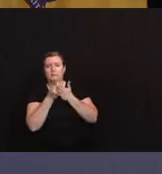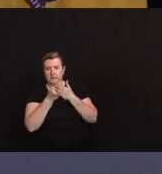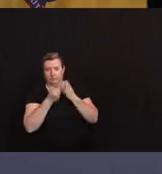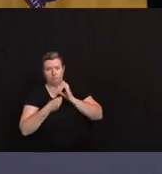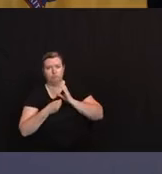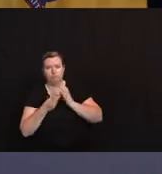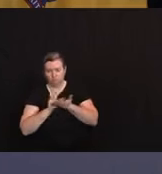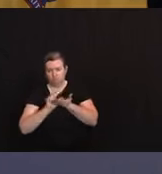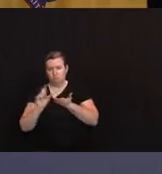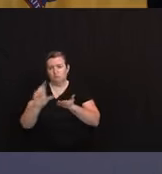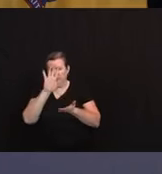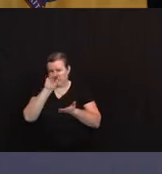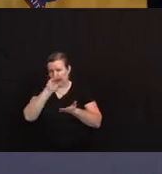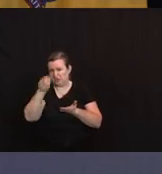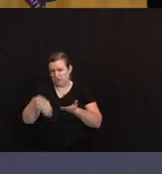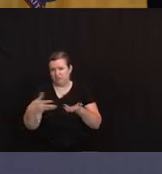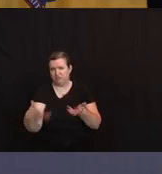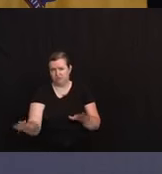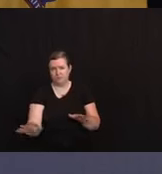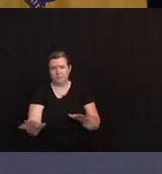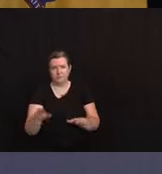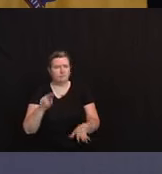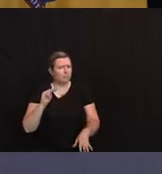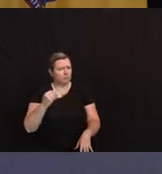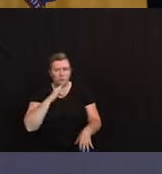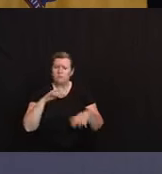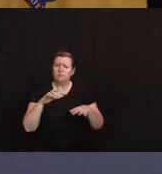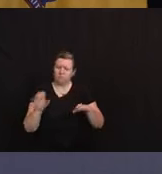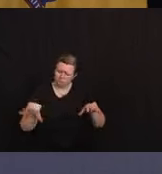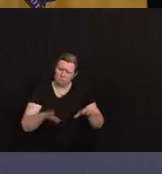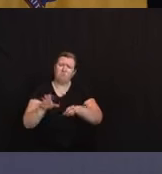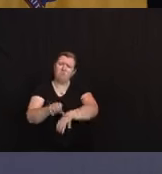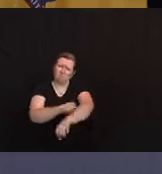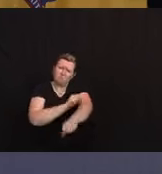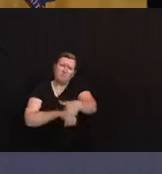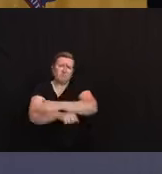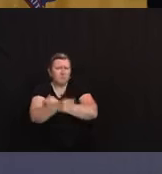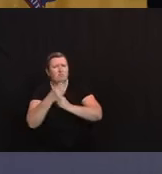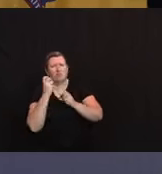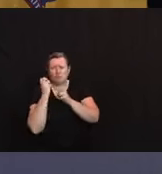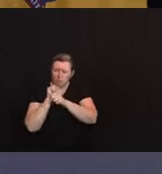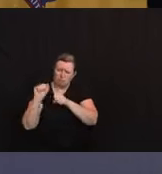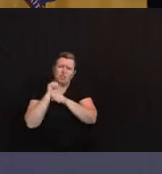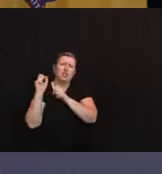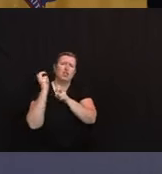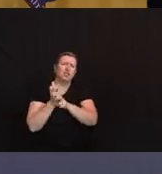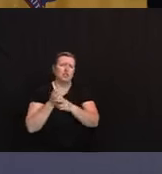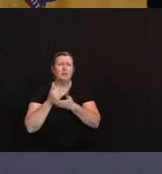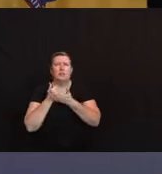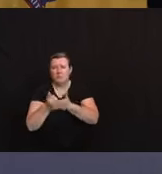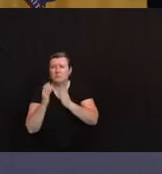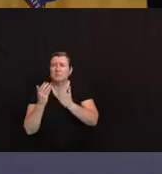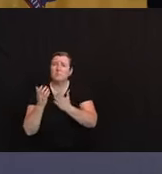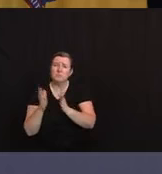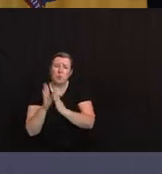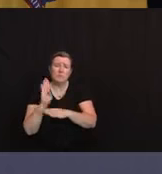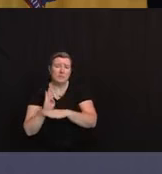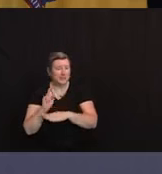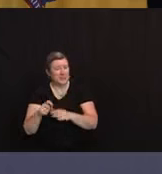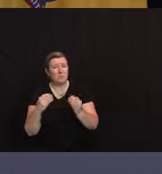So we are in there every single day doing everything we can for small businesses. We need more help. Another reason why we need